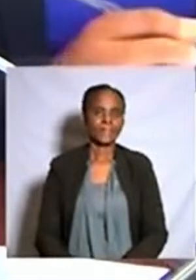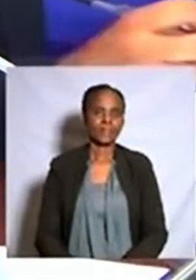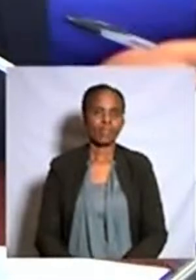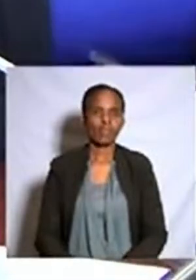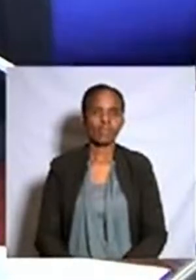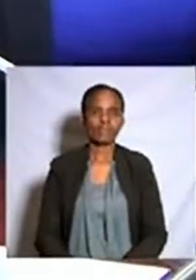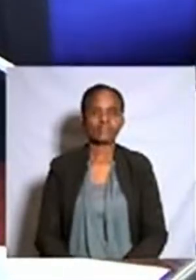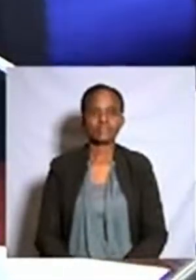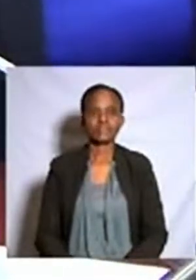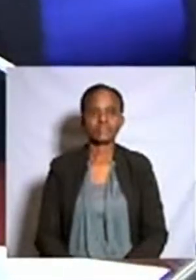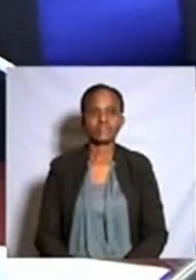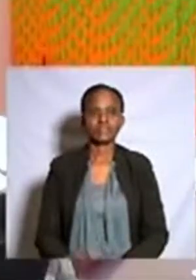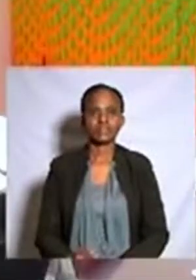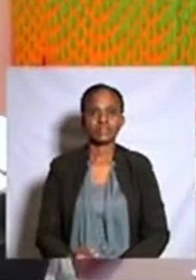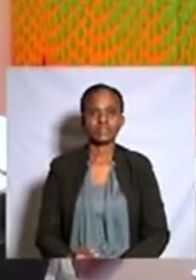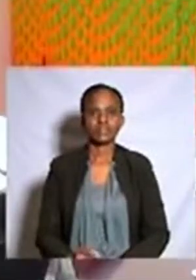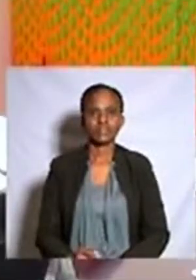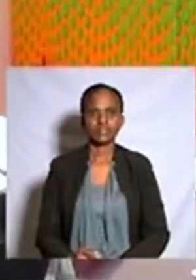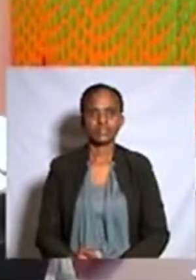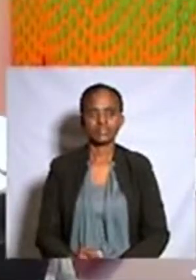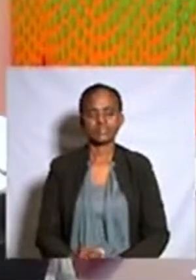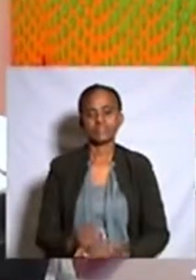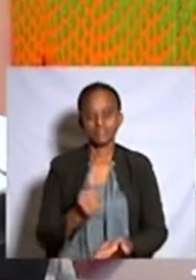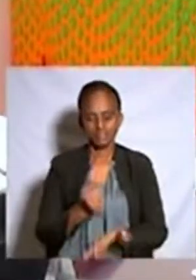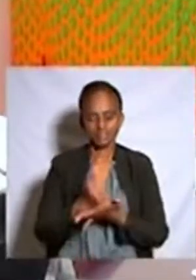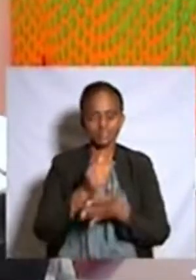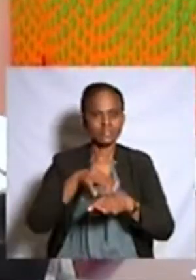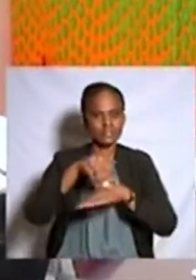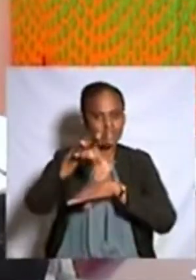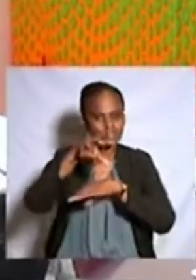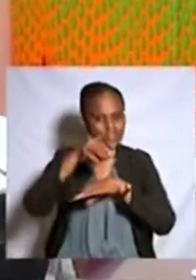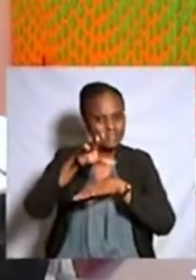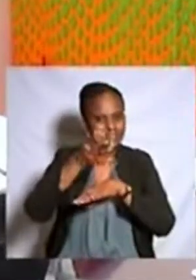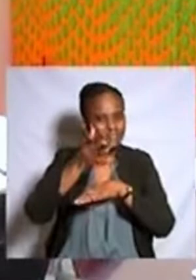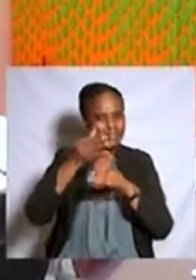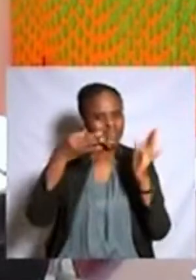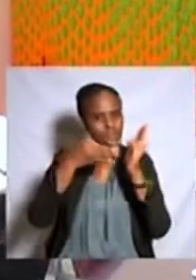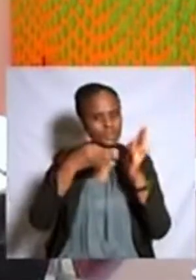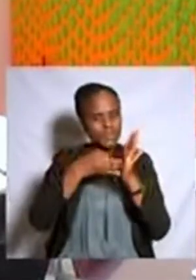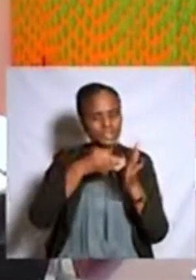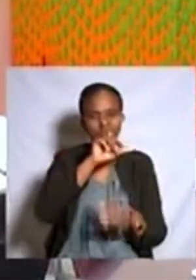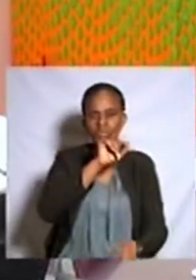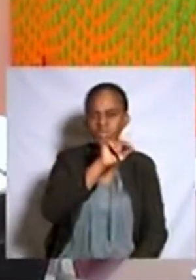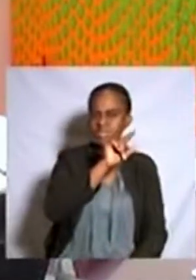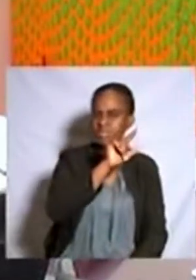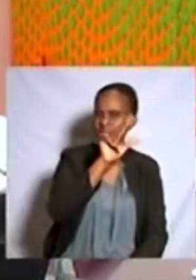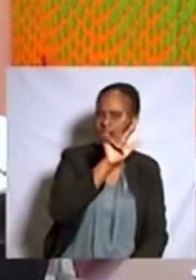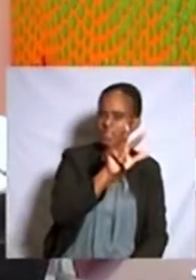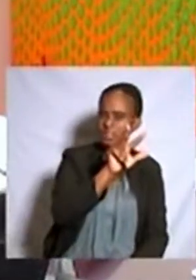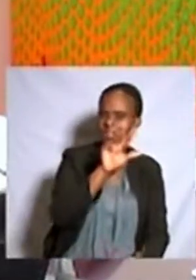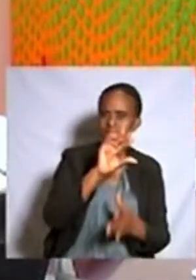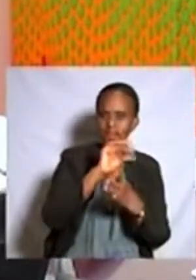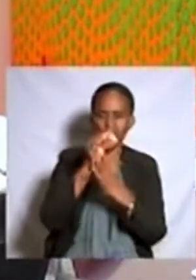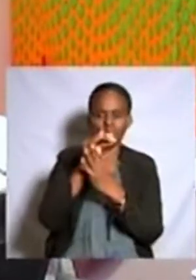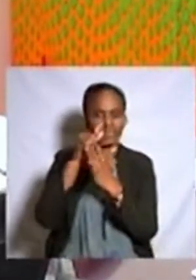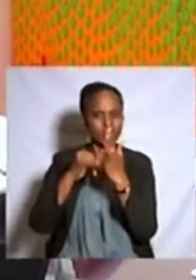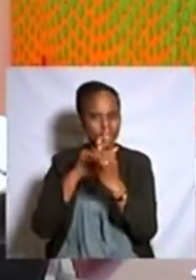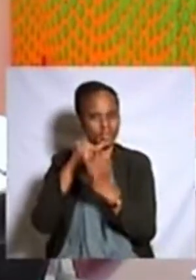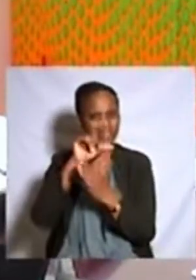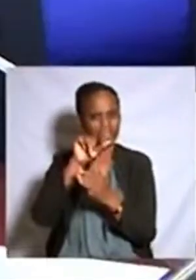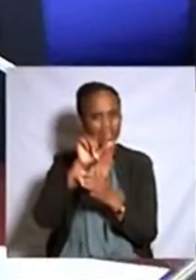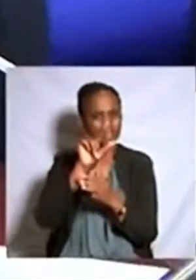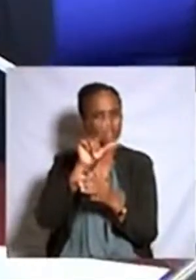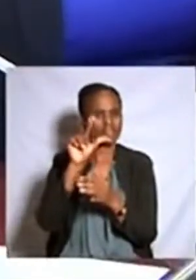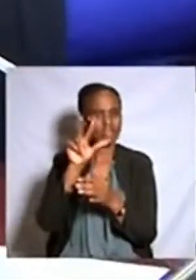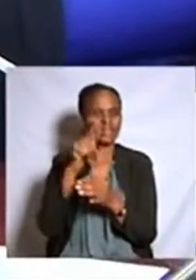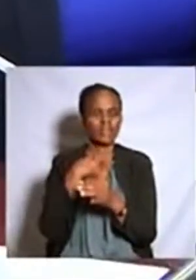Chair, I think can you guide us? Is it February 2023 or it's January? Chair,